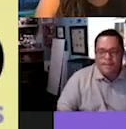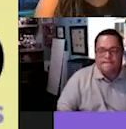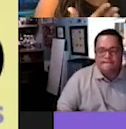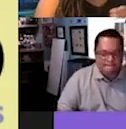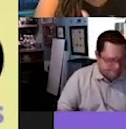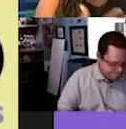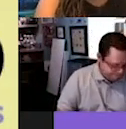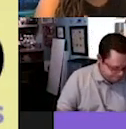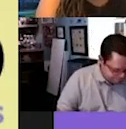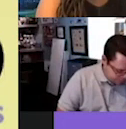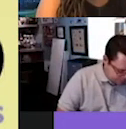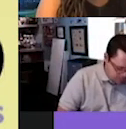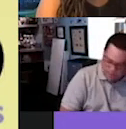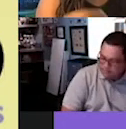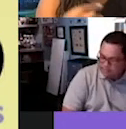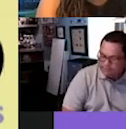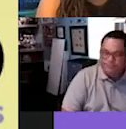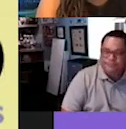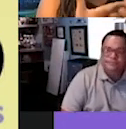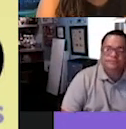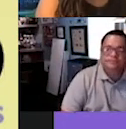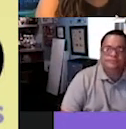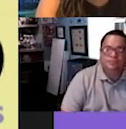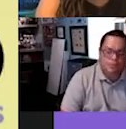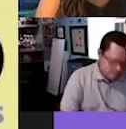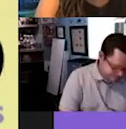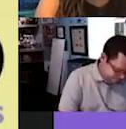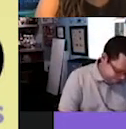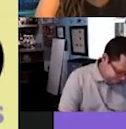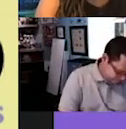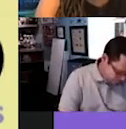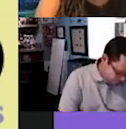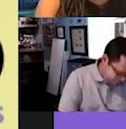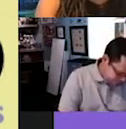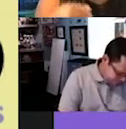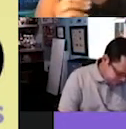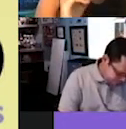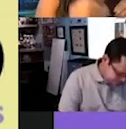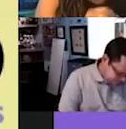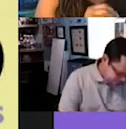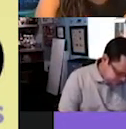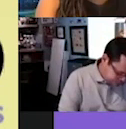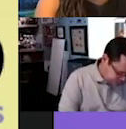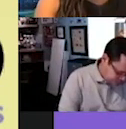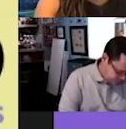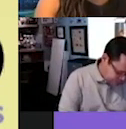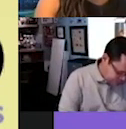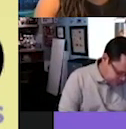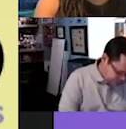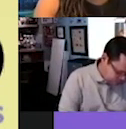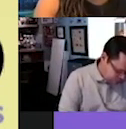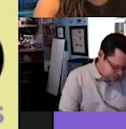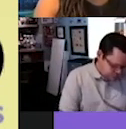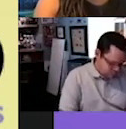Our epistemologies are more similar. We are more interested in, you know, some of these same ideas. And so we started to create these conversations.